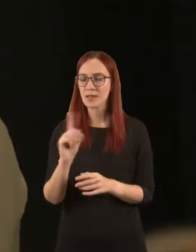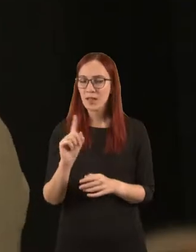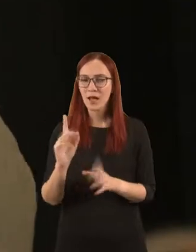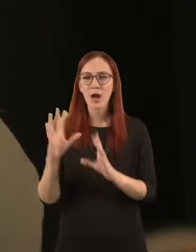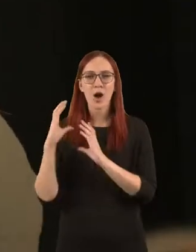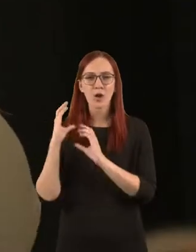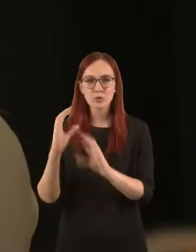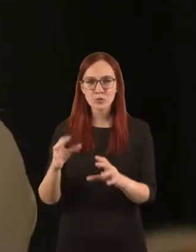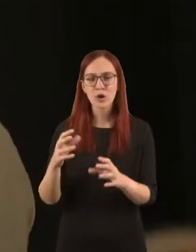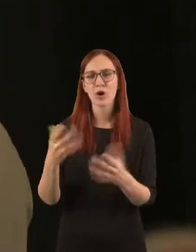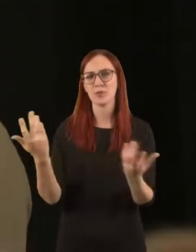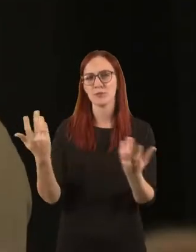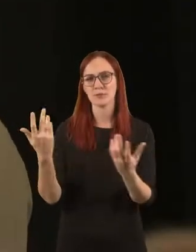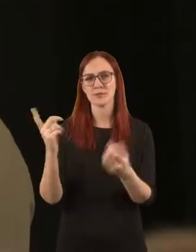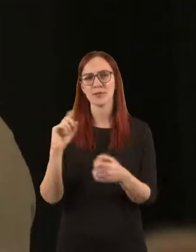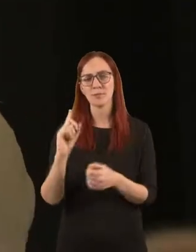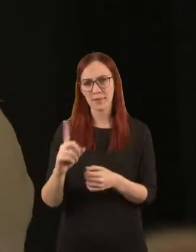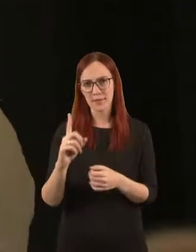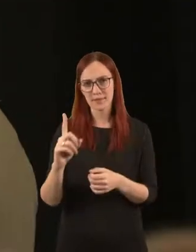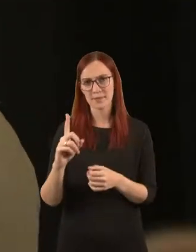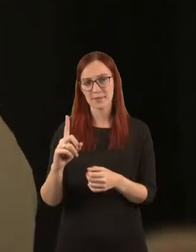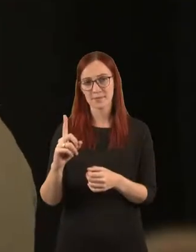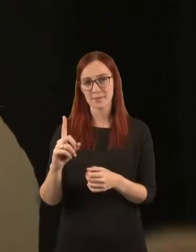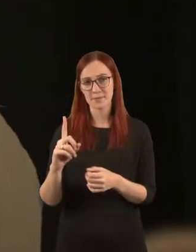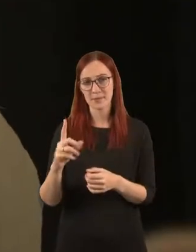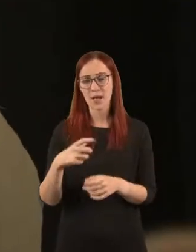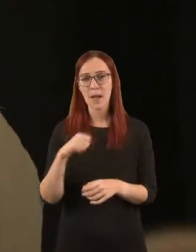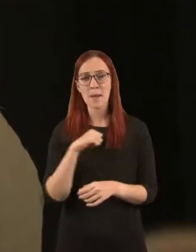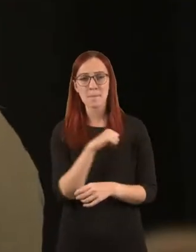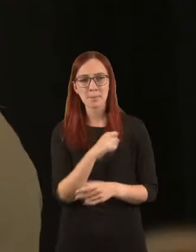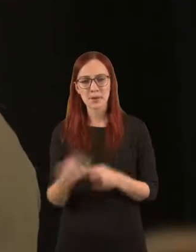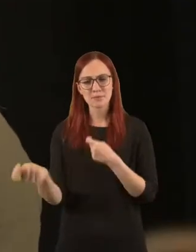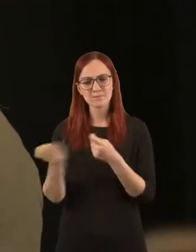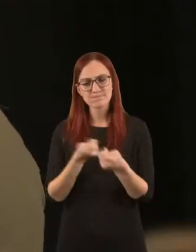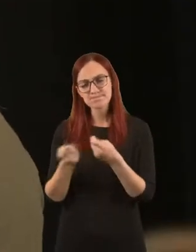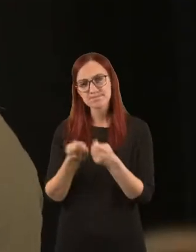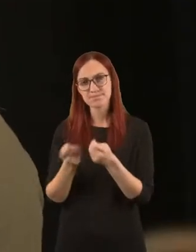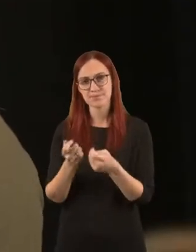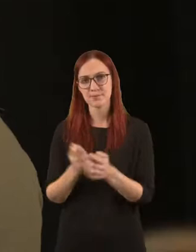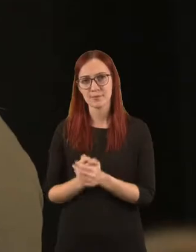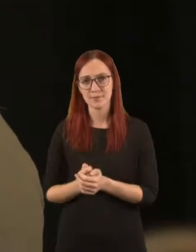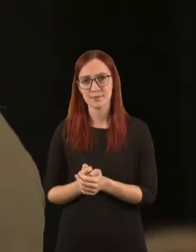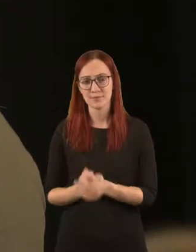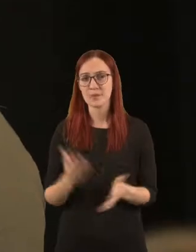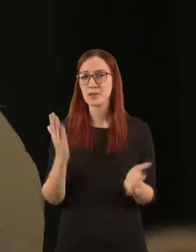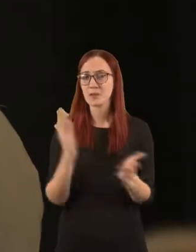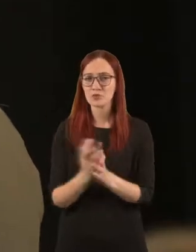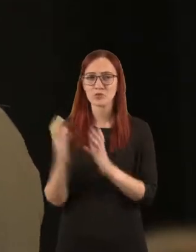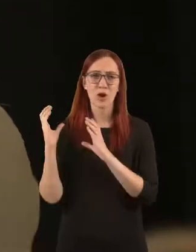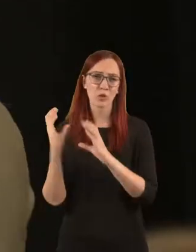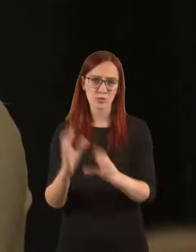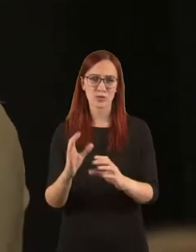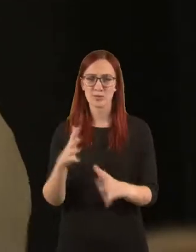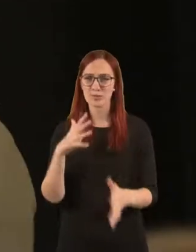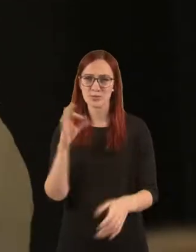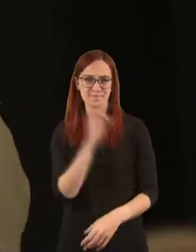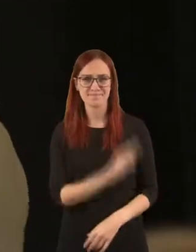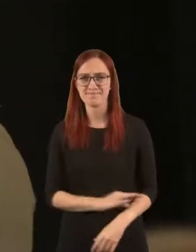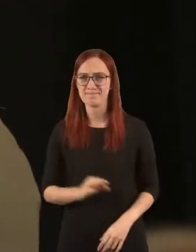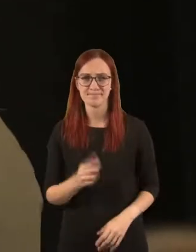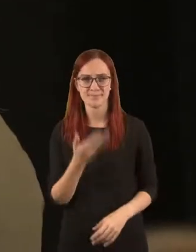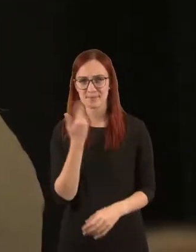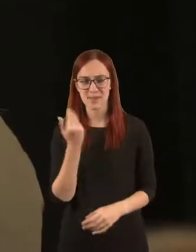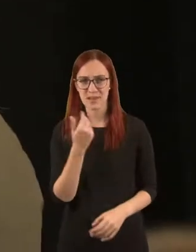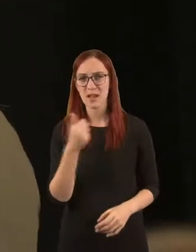because what I want to emphasize that we need to change the attitude and the organization of